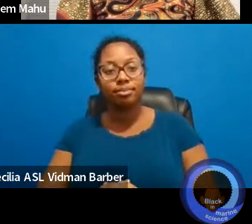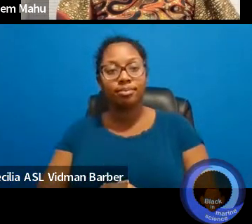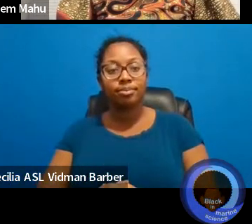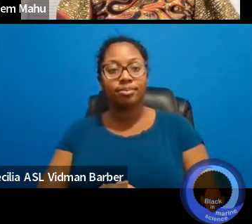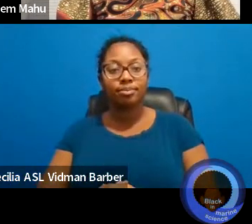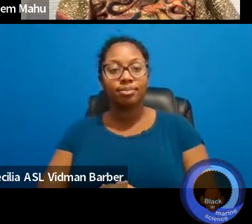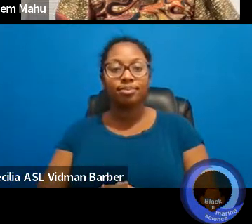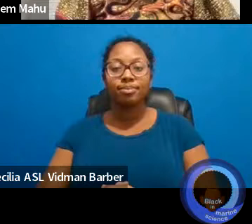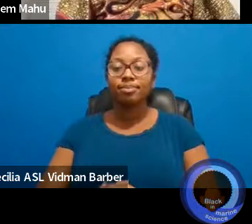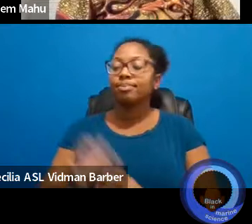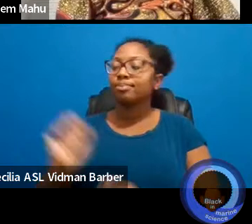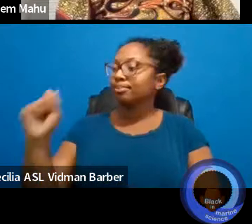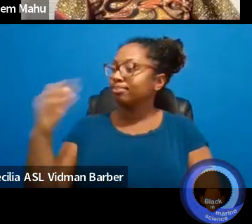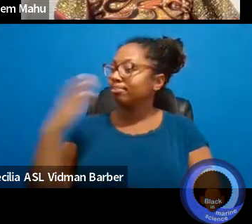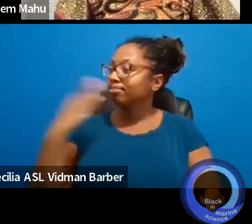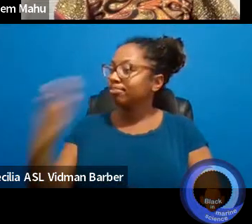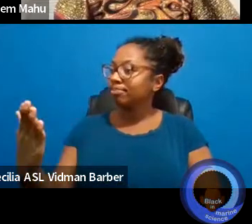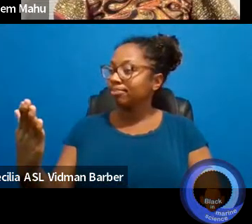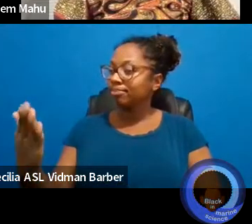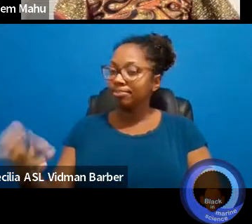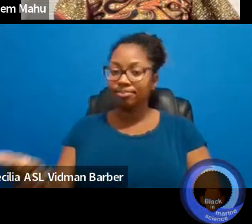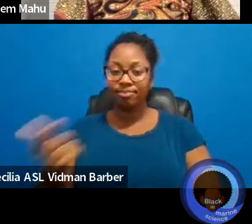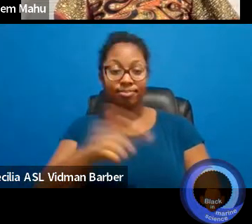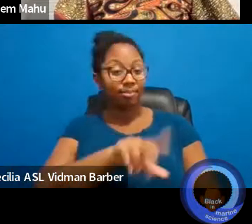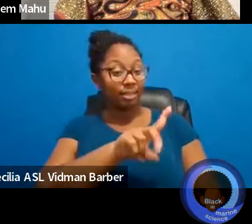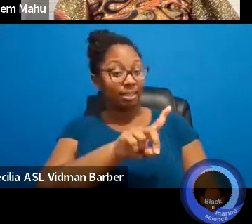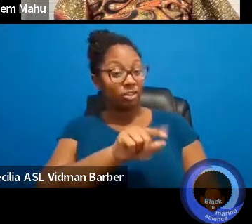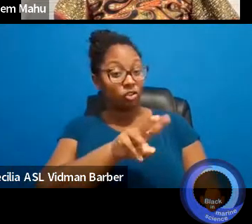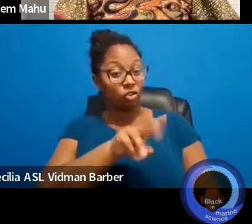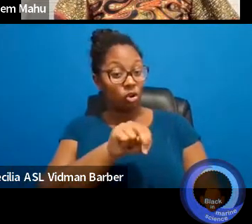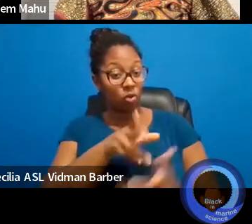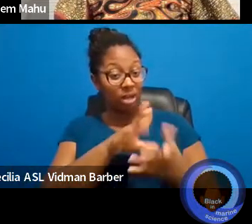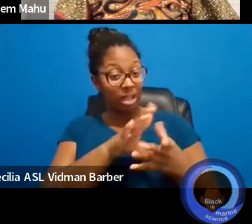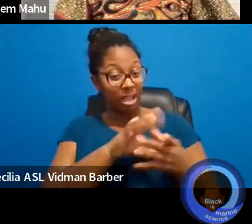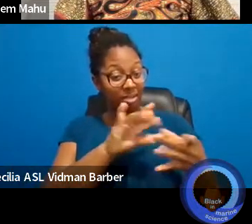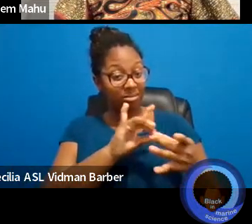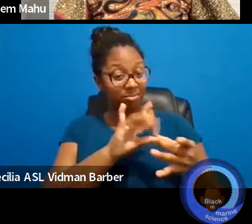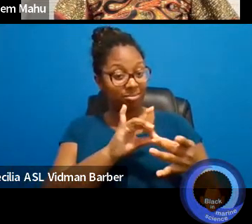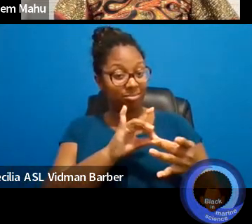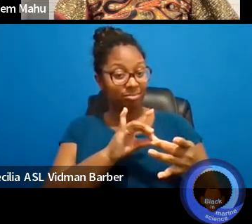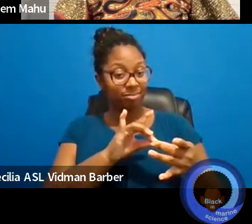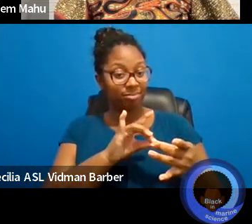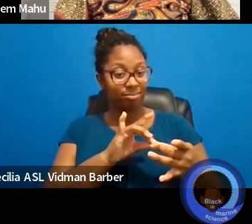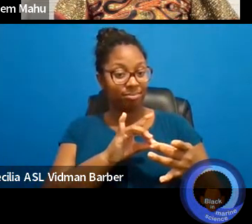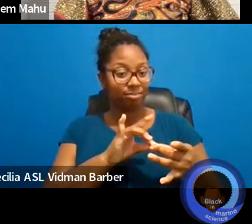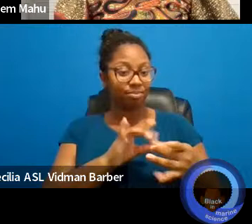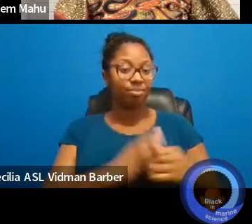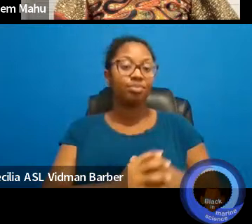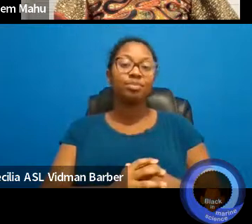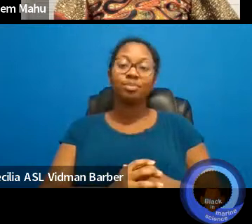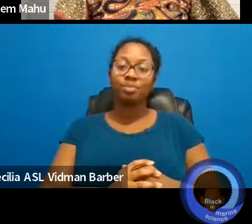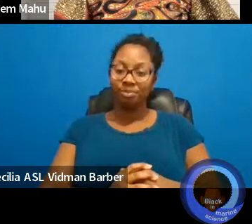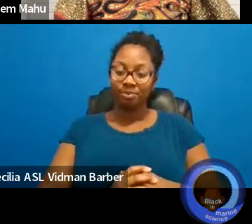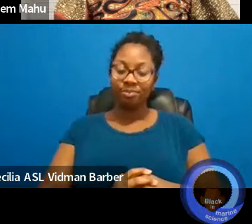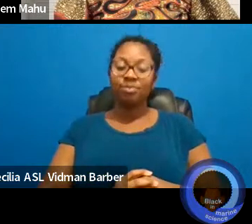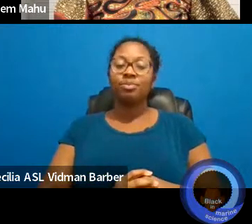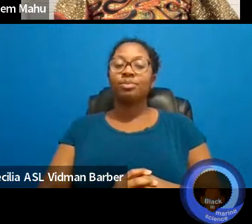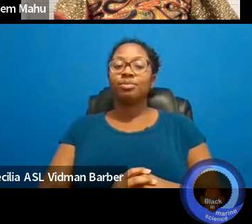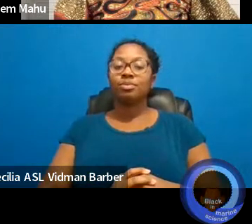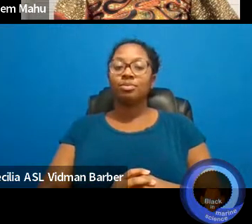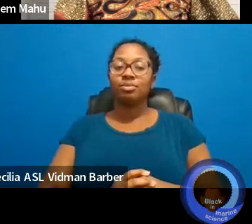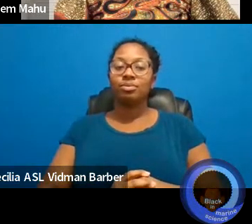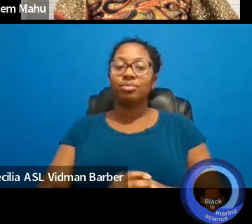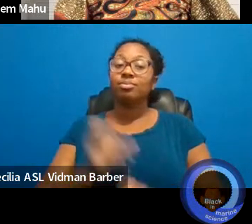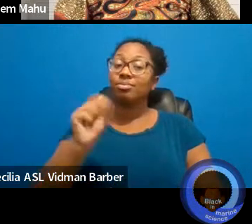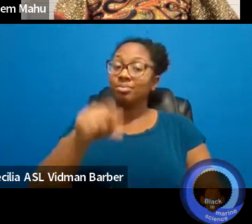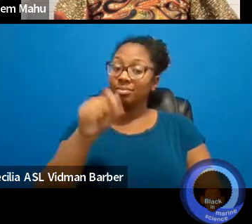Thank you for that. Ms. Dawn, would you like to add to that? Yes, just to add to what Dr. Mahu has said, there are real